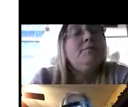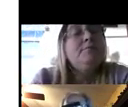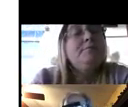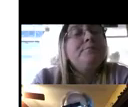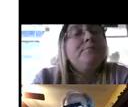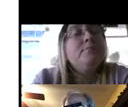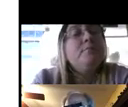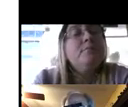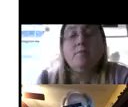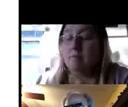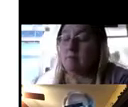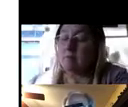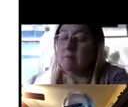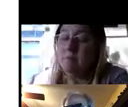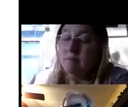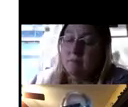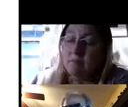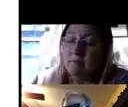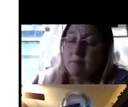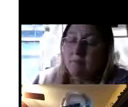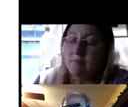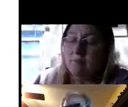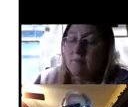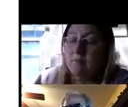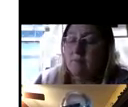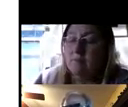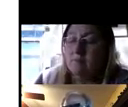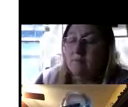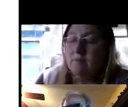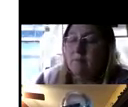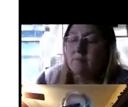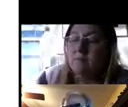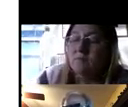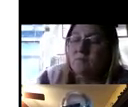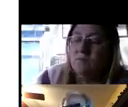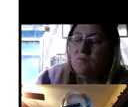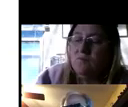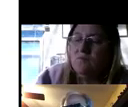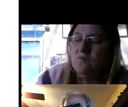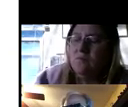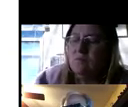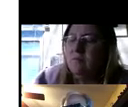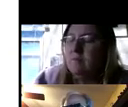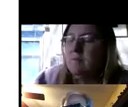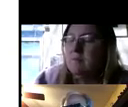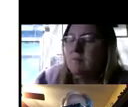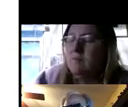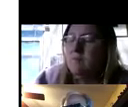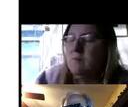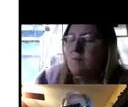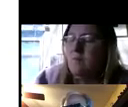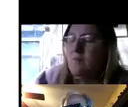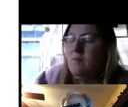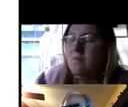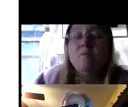experiences and navigates our world. Any other thoughts before we As you're talking